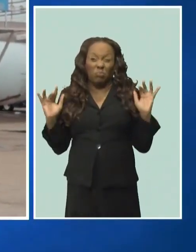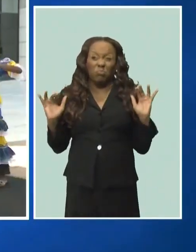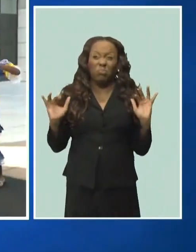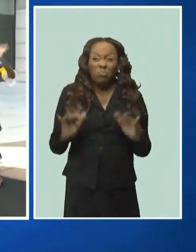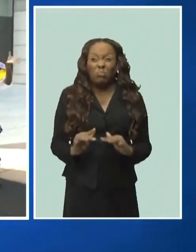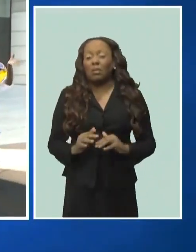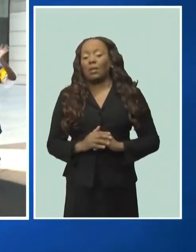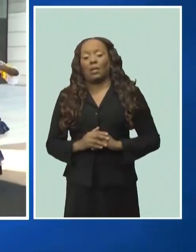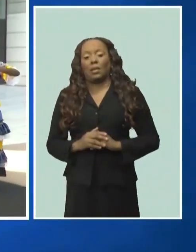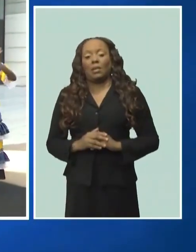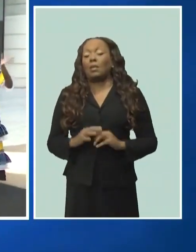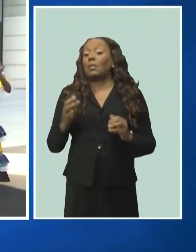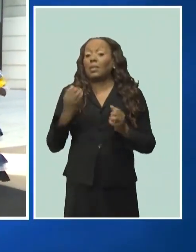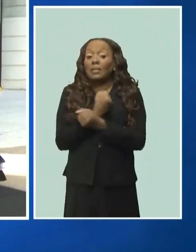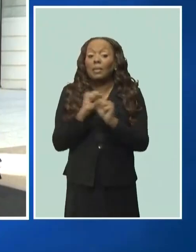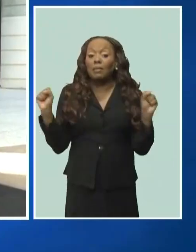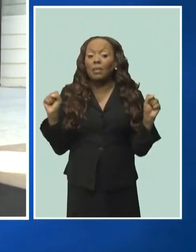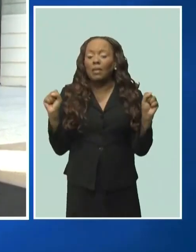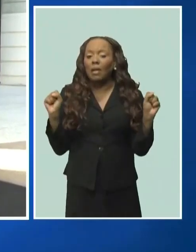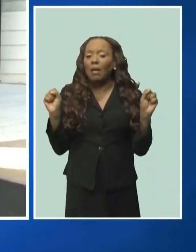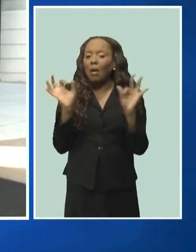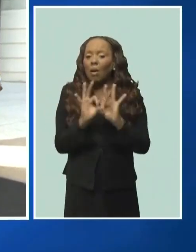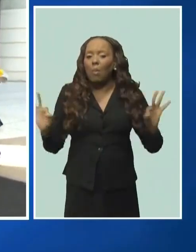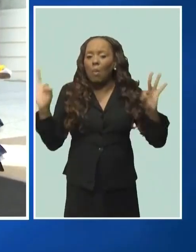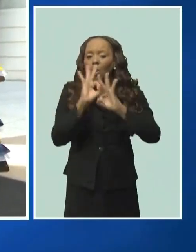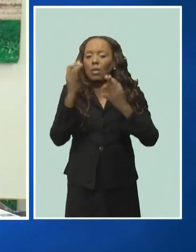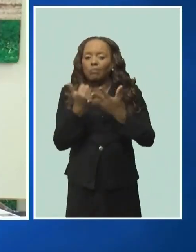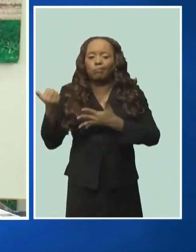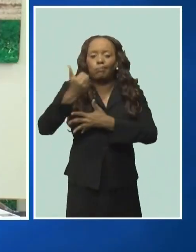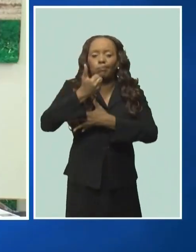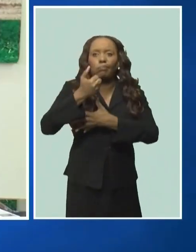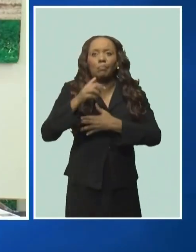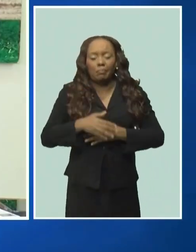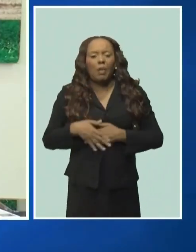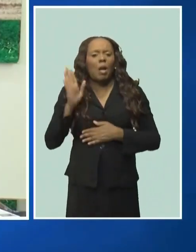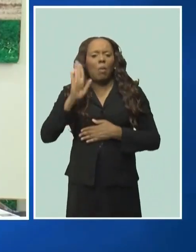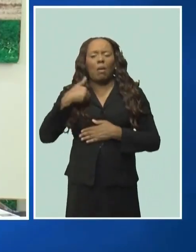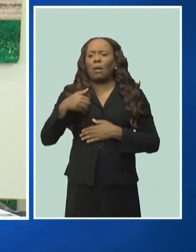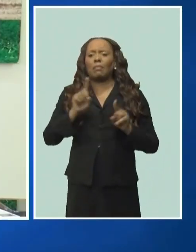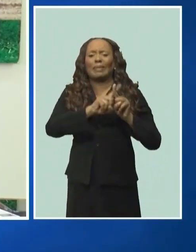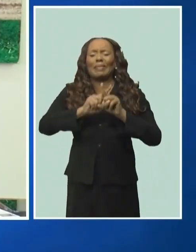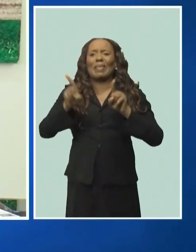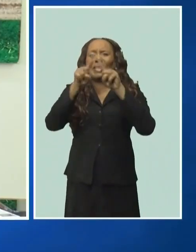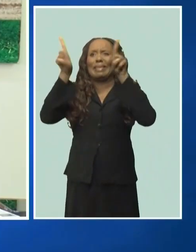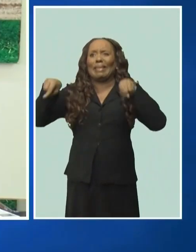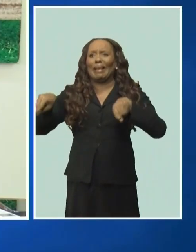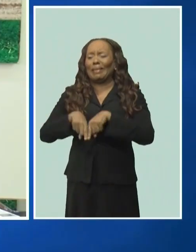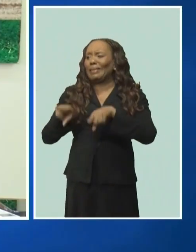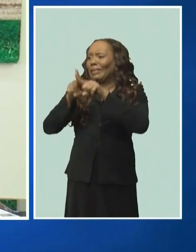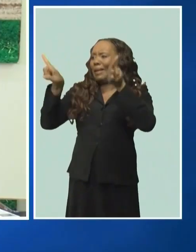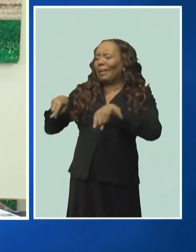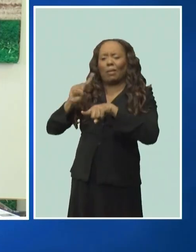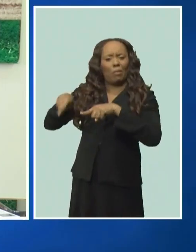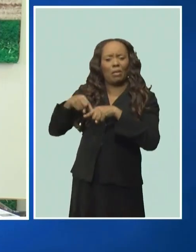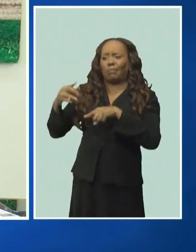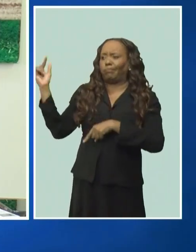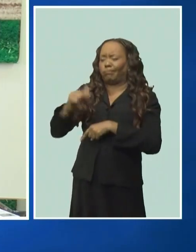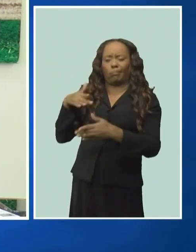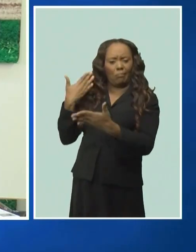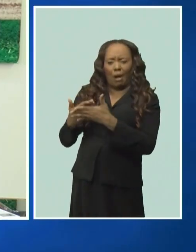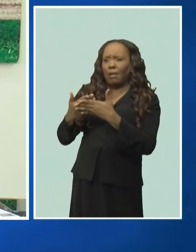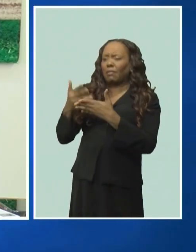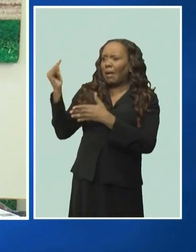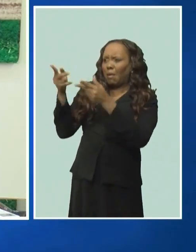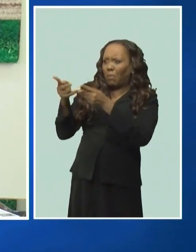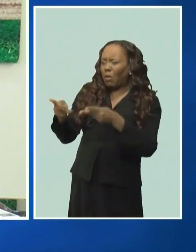Lynch says safety will also be a top priority. There's going to be a lot of signage at Grantley International Airport. We're working with them in terms of